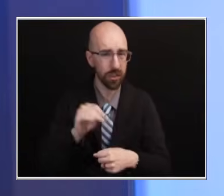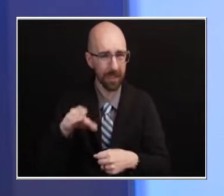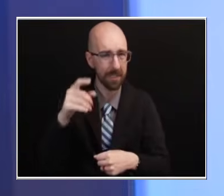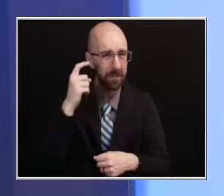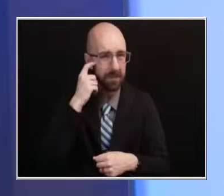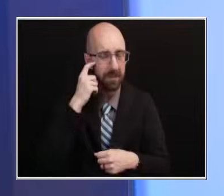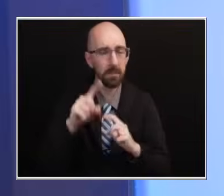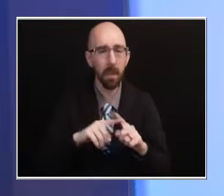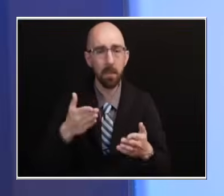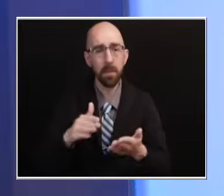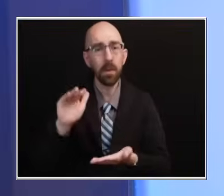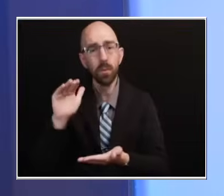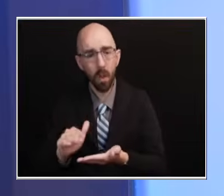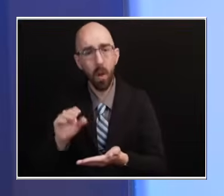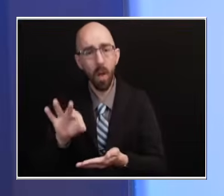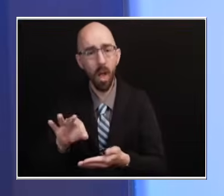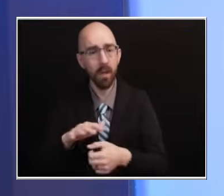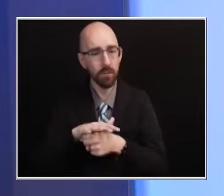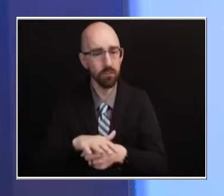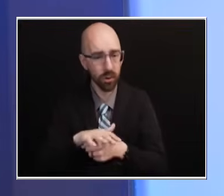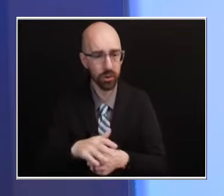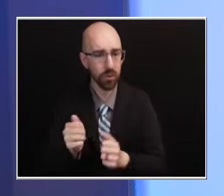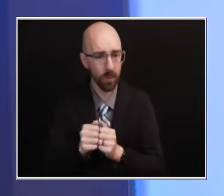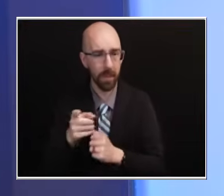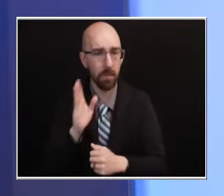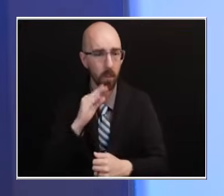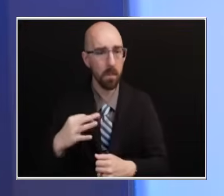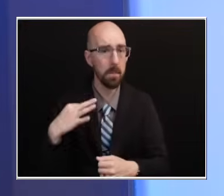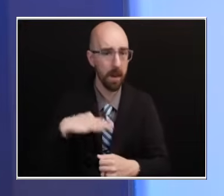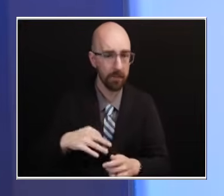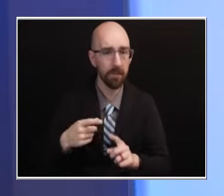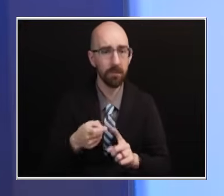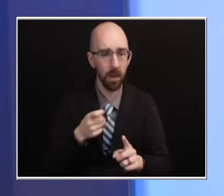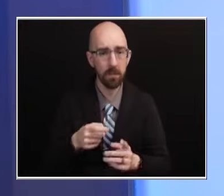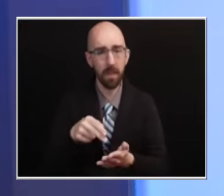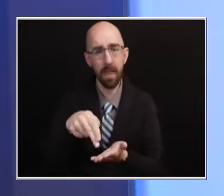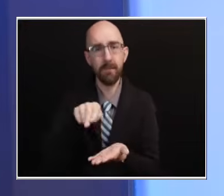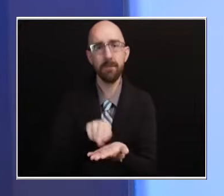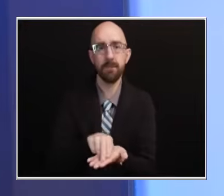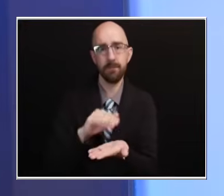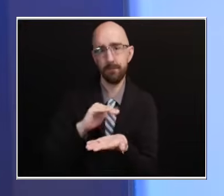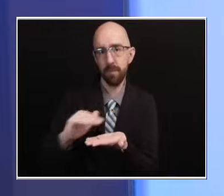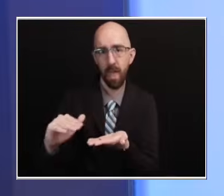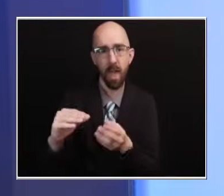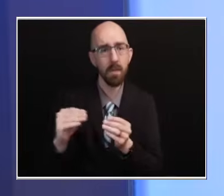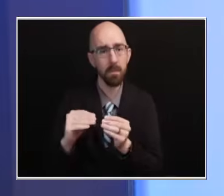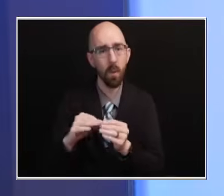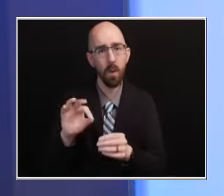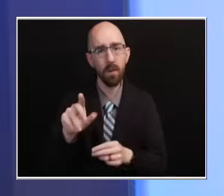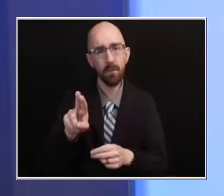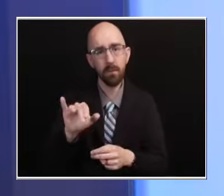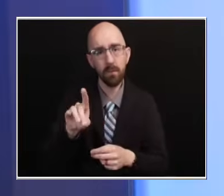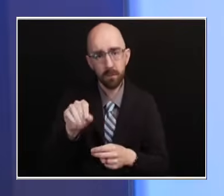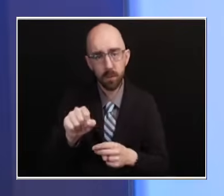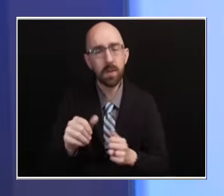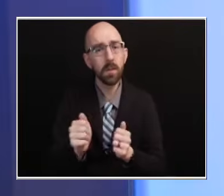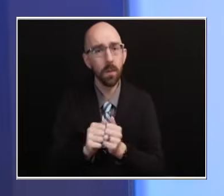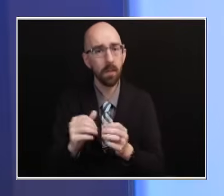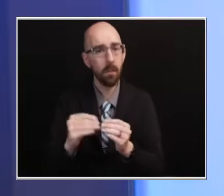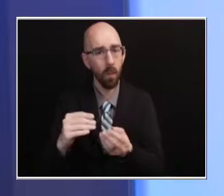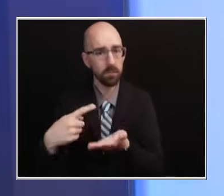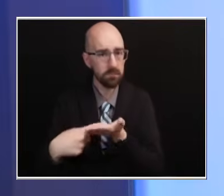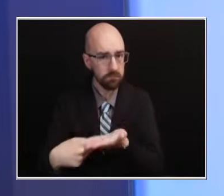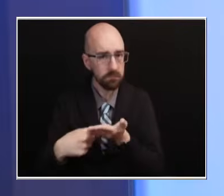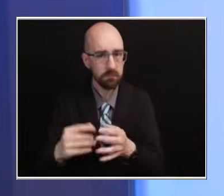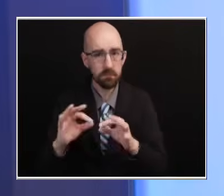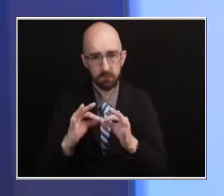of intracranial pressure in Scott's case, and he would benefit from laying flat and more fluids. And with further conversations with the family, it's what